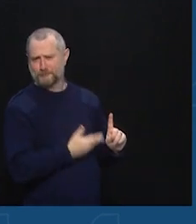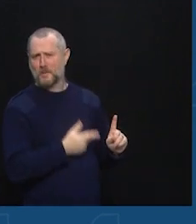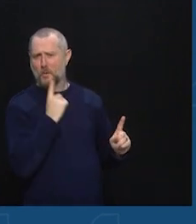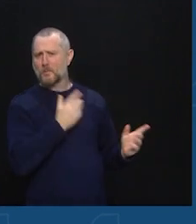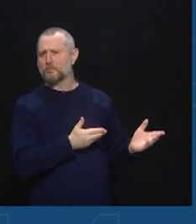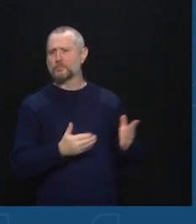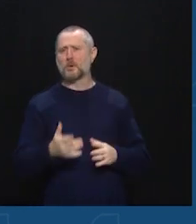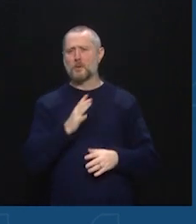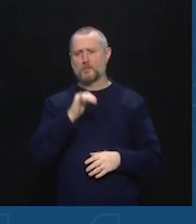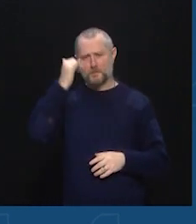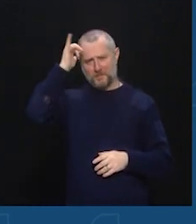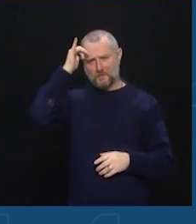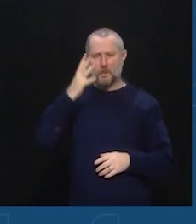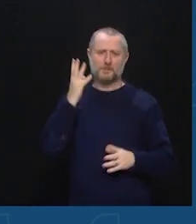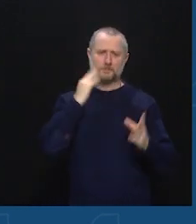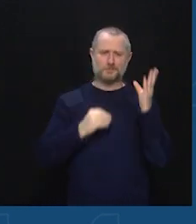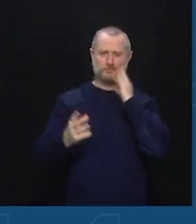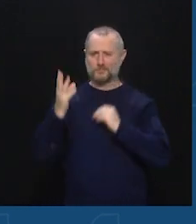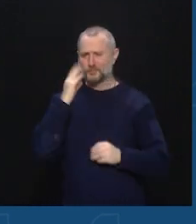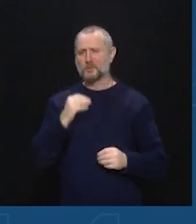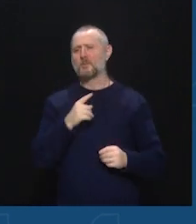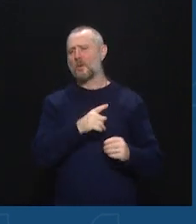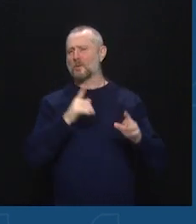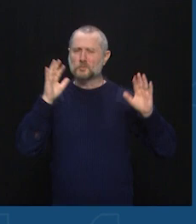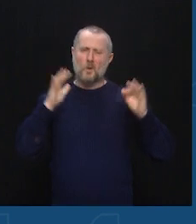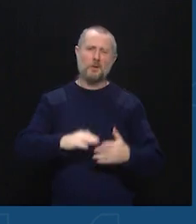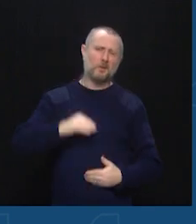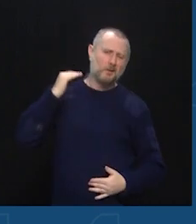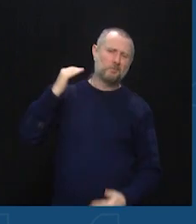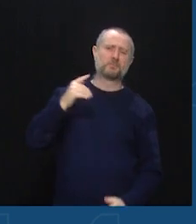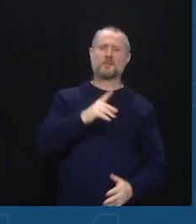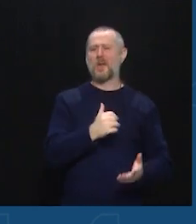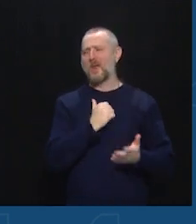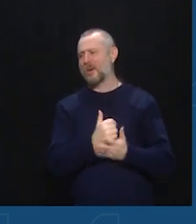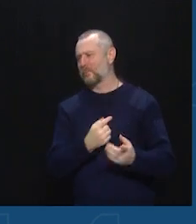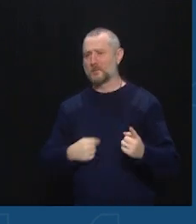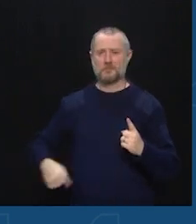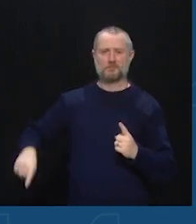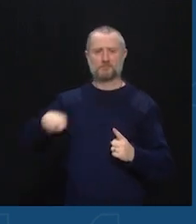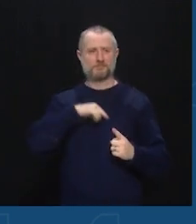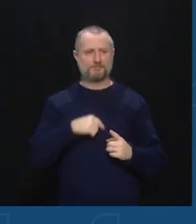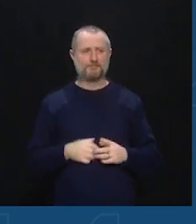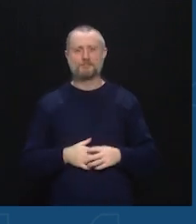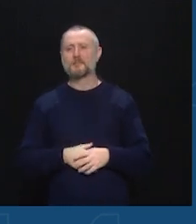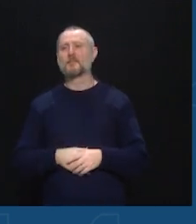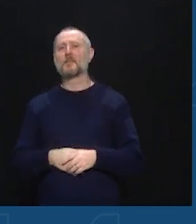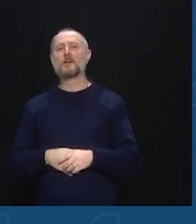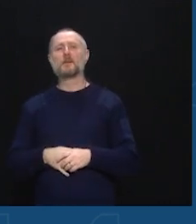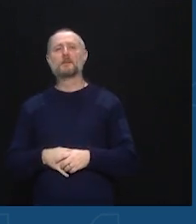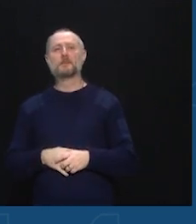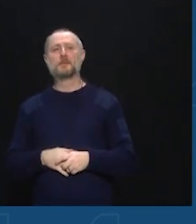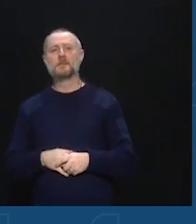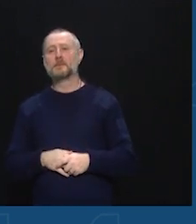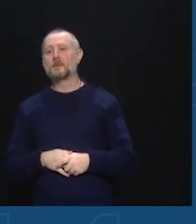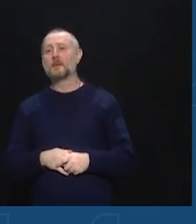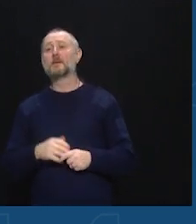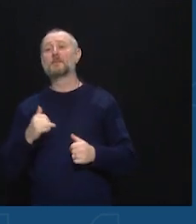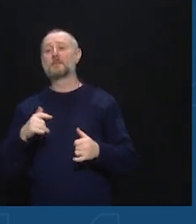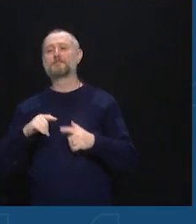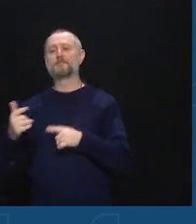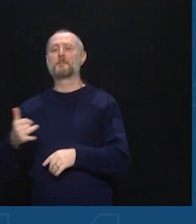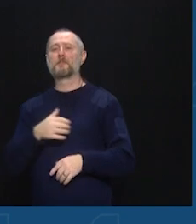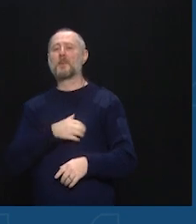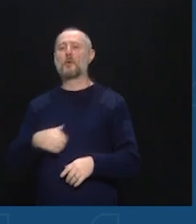winter storm experience here to Ulster County. We need all the help we can get, and your collective team. And I'll be followed by Mayor Steve